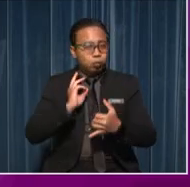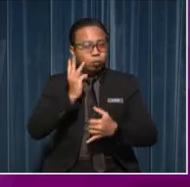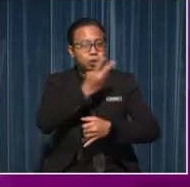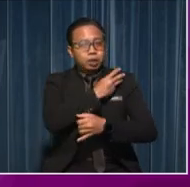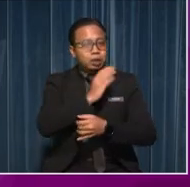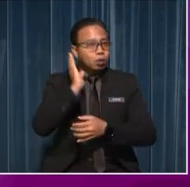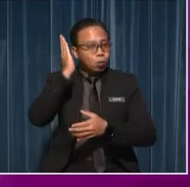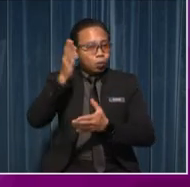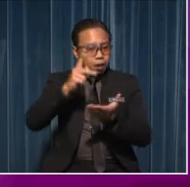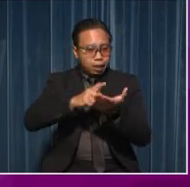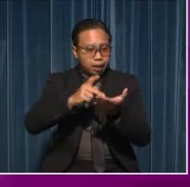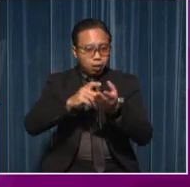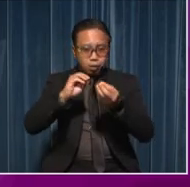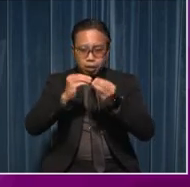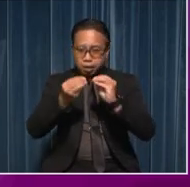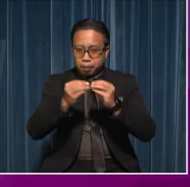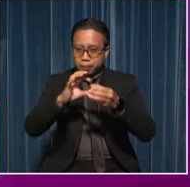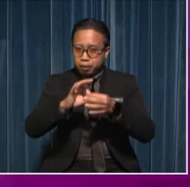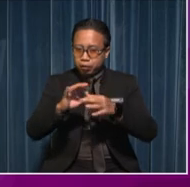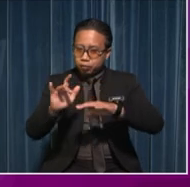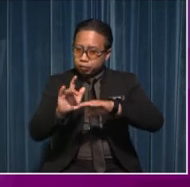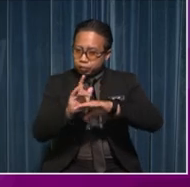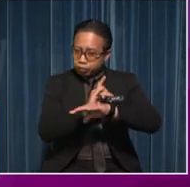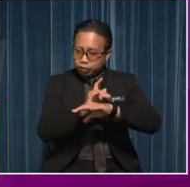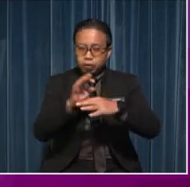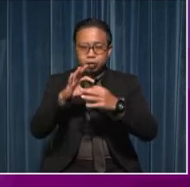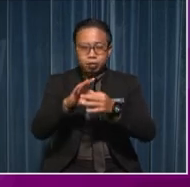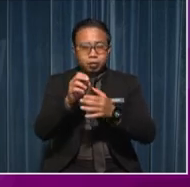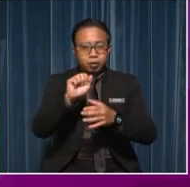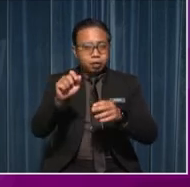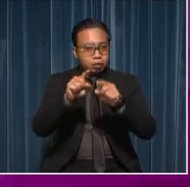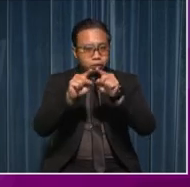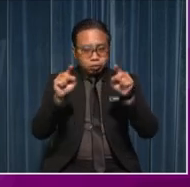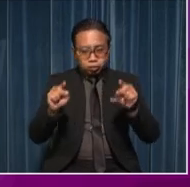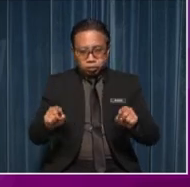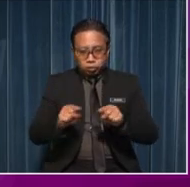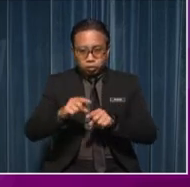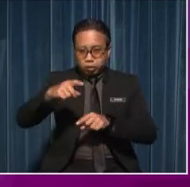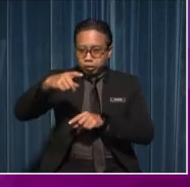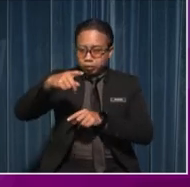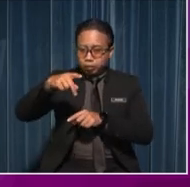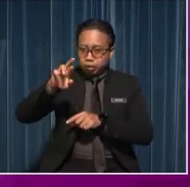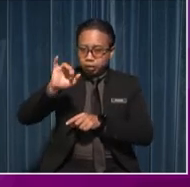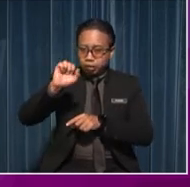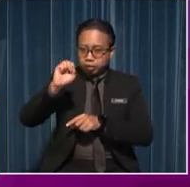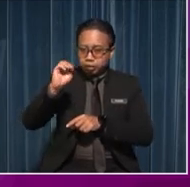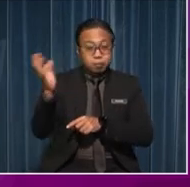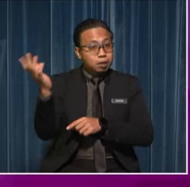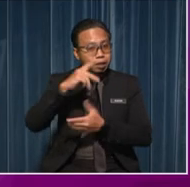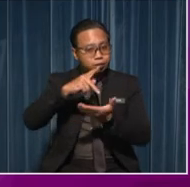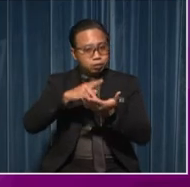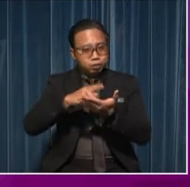count the number of surfaces of a square prism. Come on, let us count.